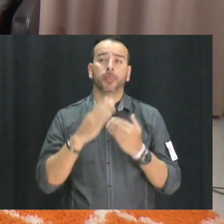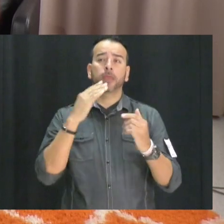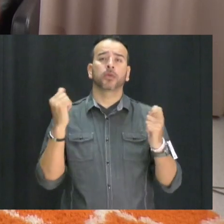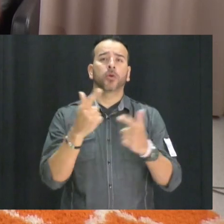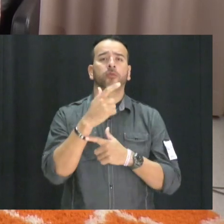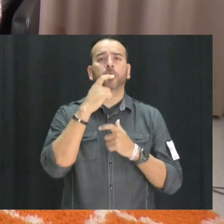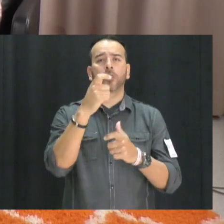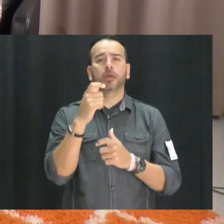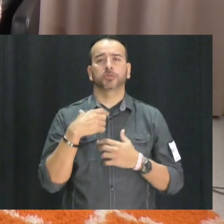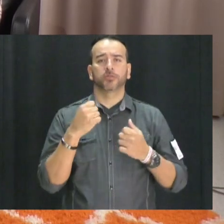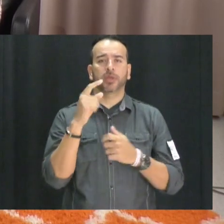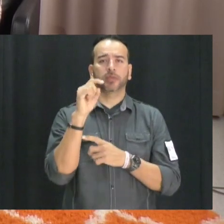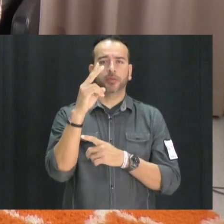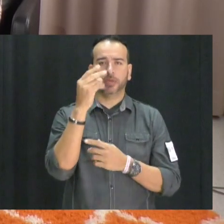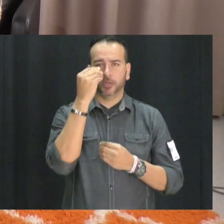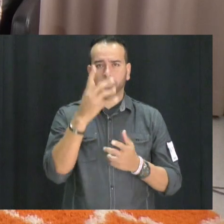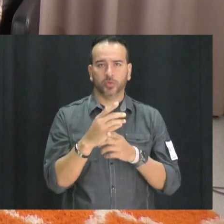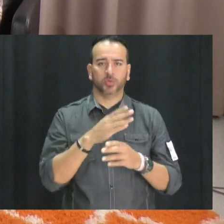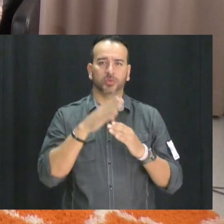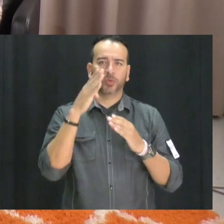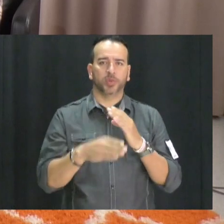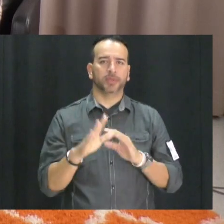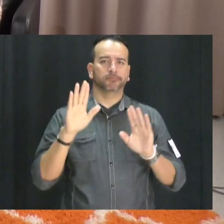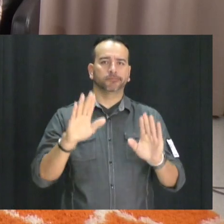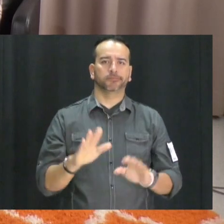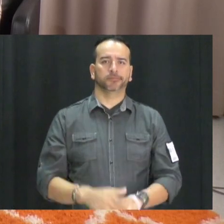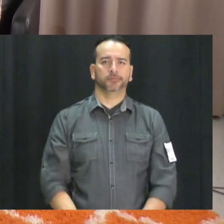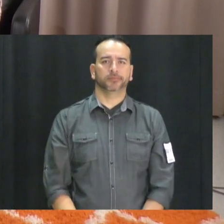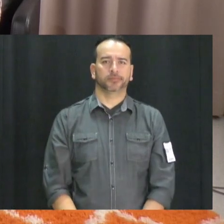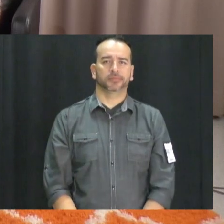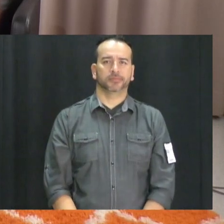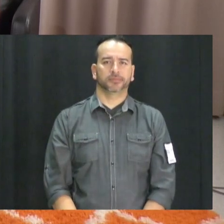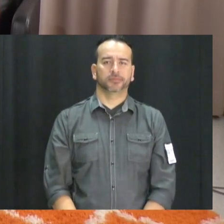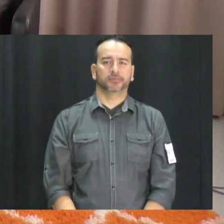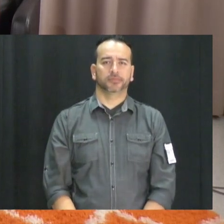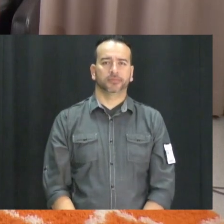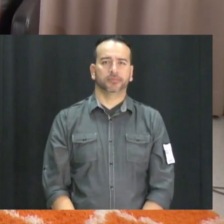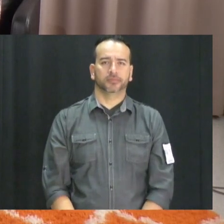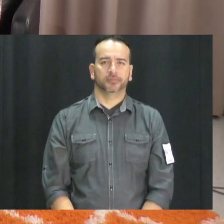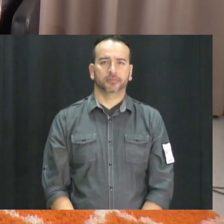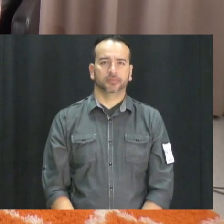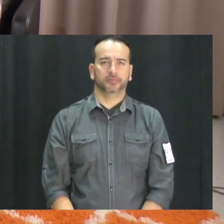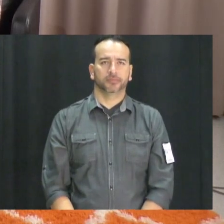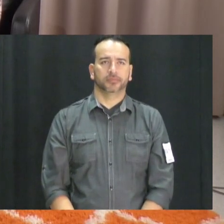you everyone for watching brave TV news and have a great weekend Braves thanks for watching brave TV news